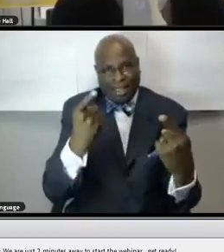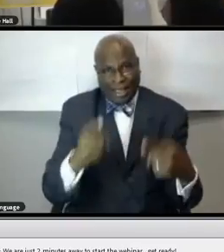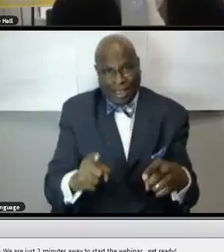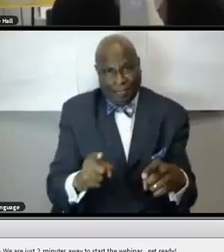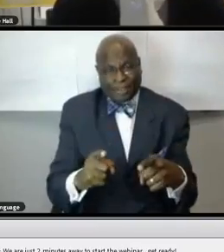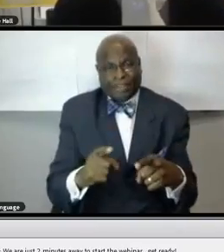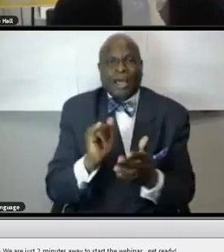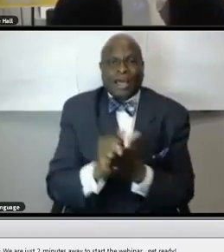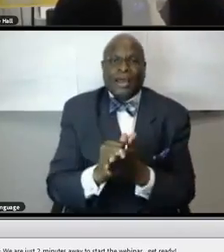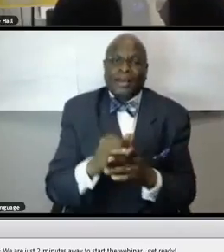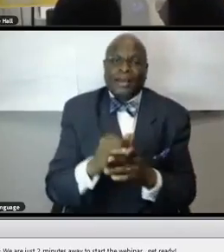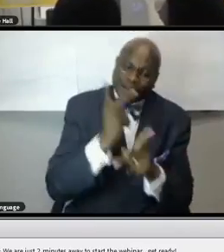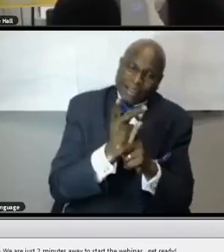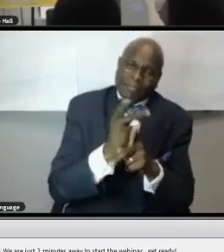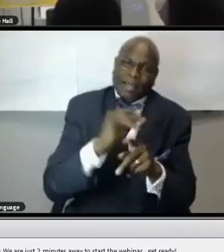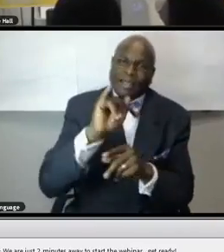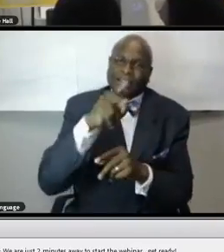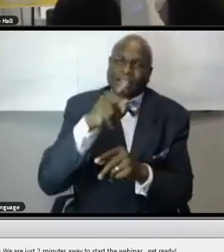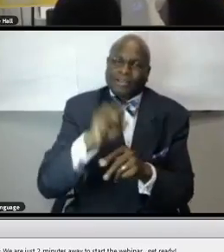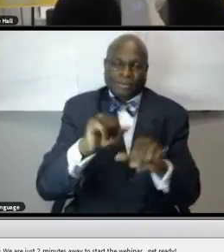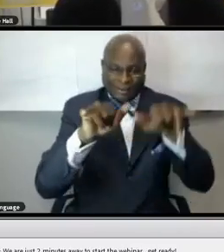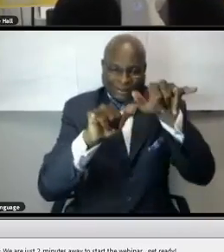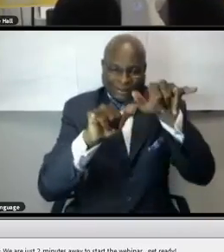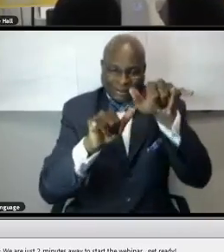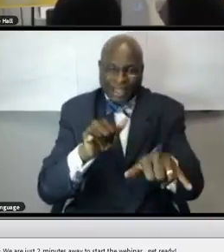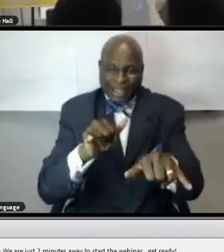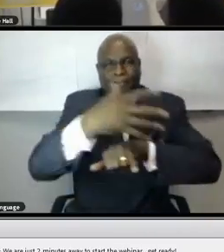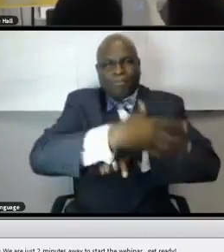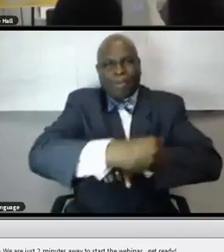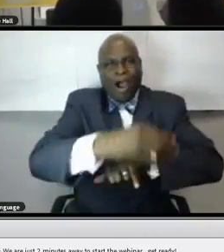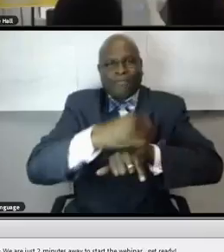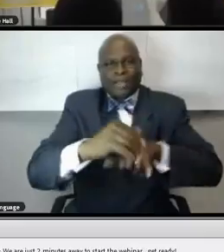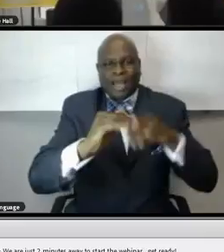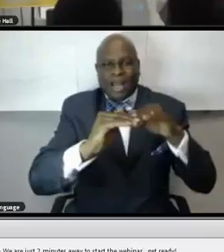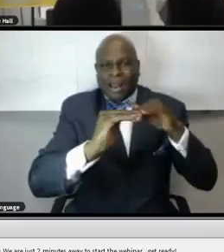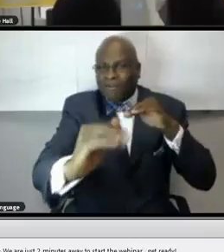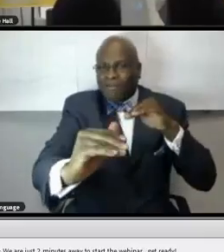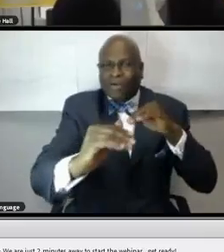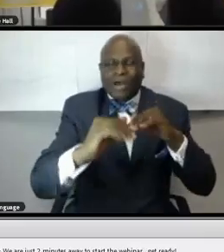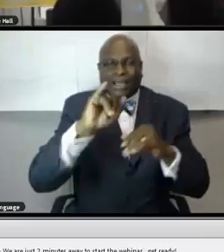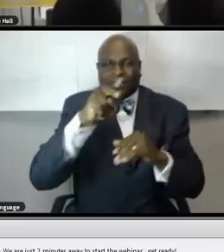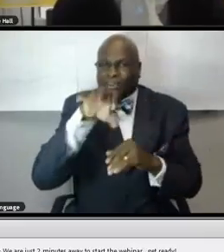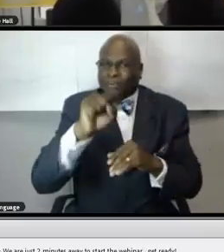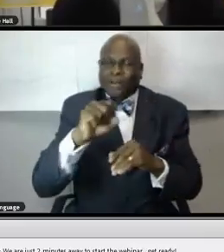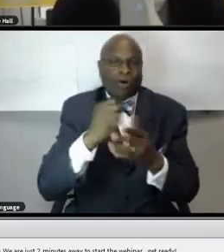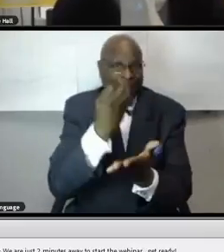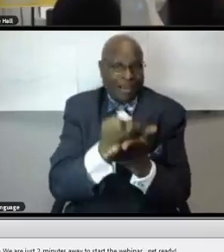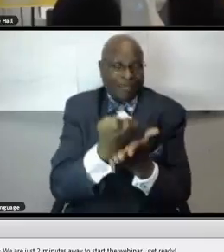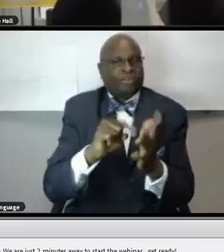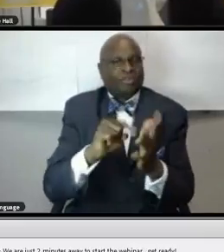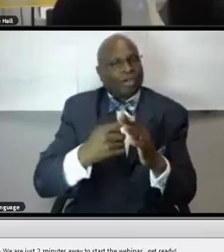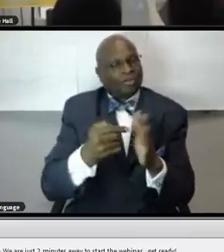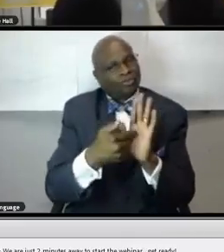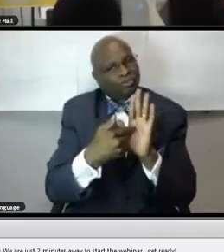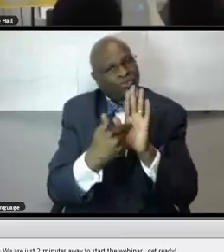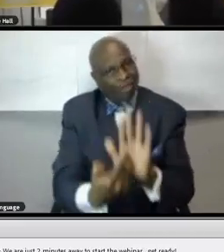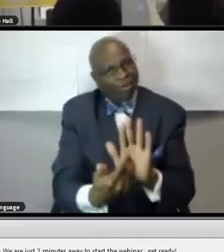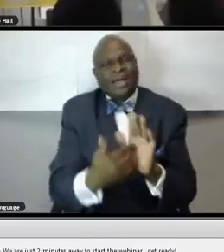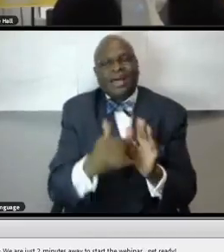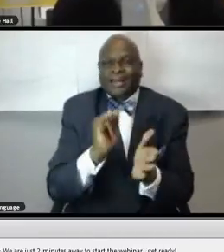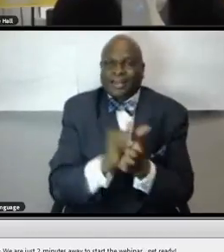in holding people into chronic poverty, and Indigenous peoples are certainly, or the evidence is starting to show us that they